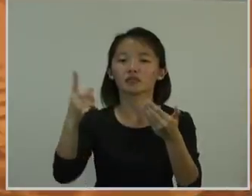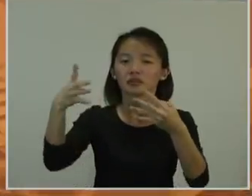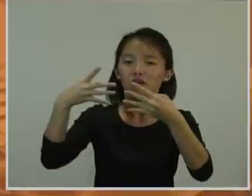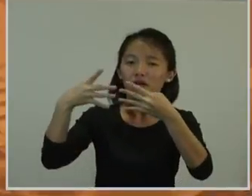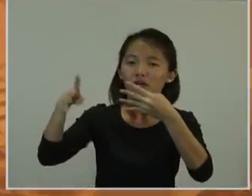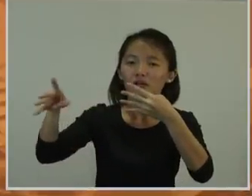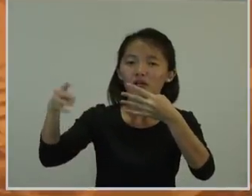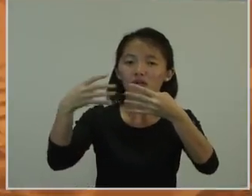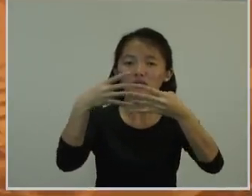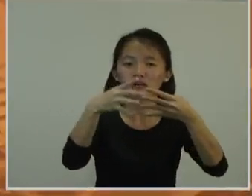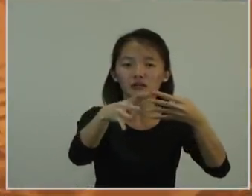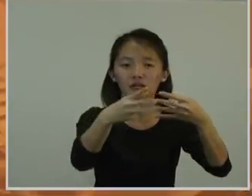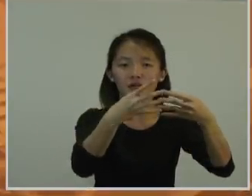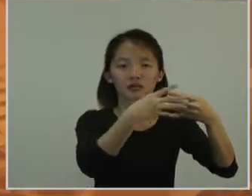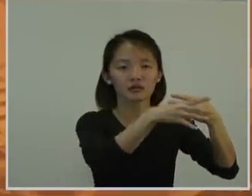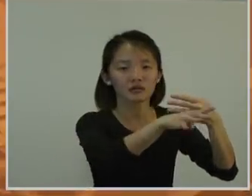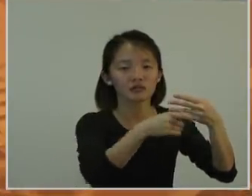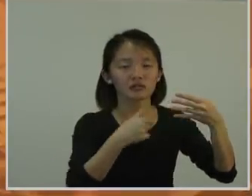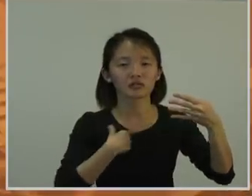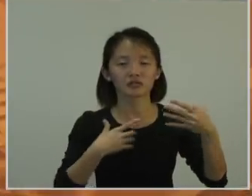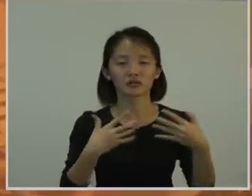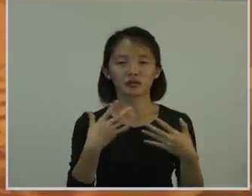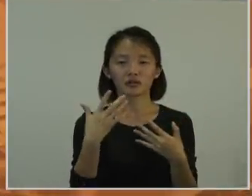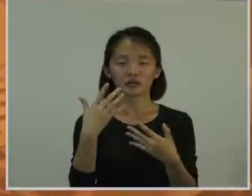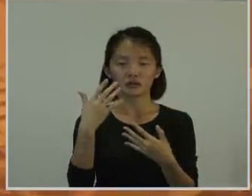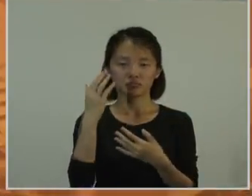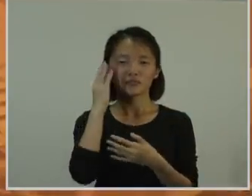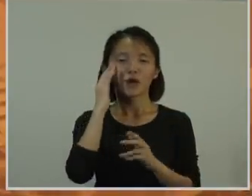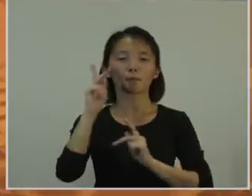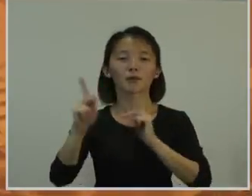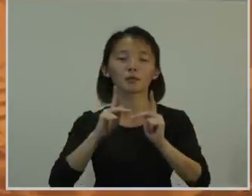trust everyone will be here in good time.